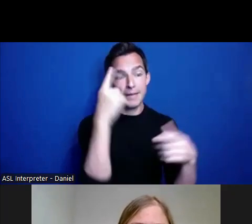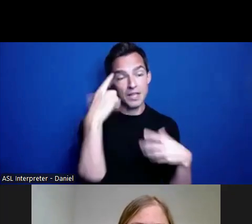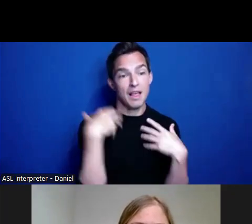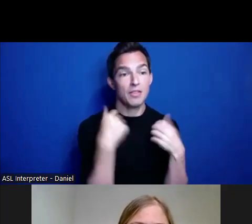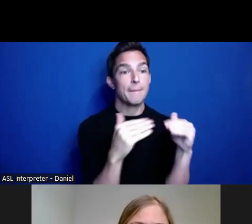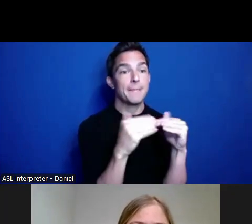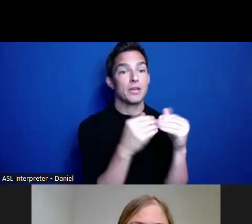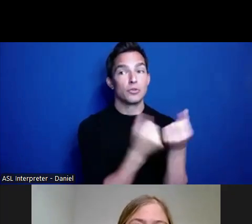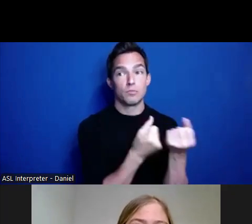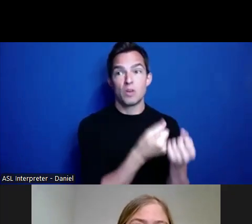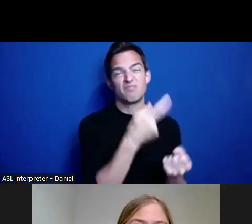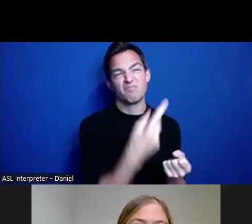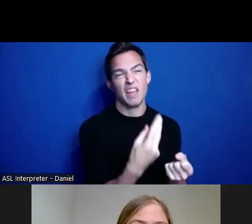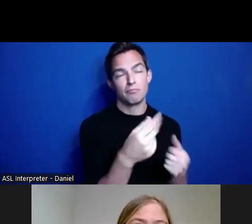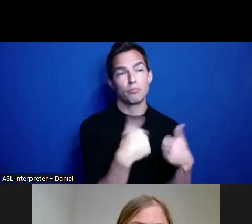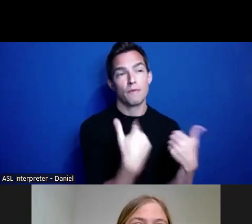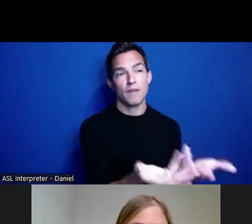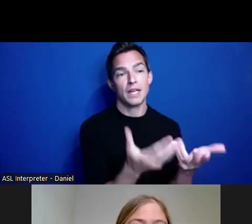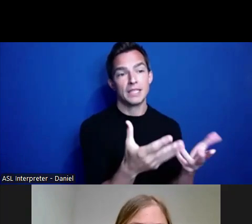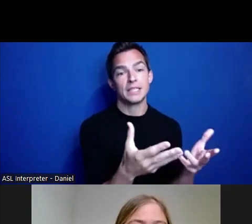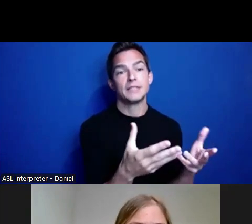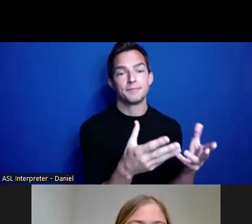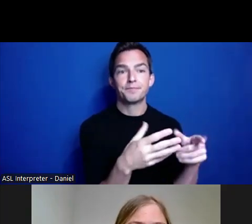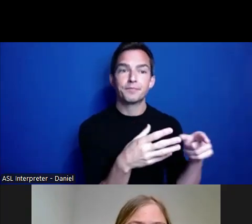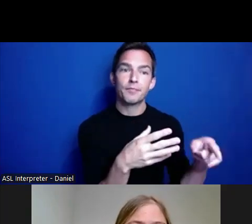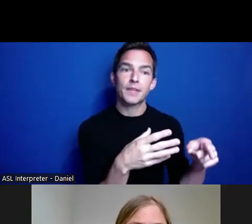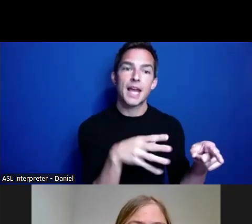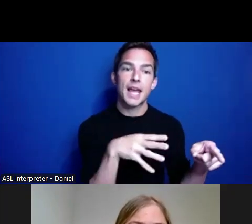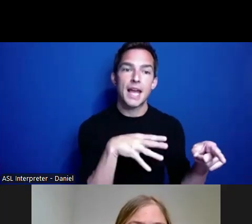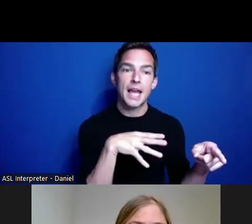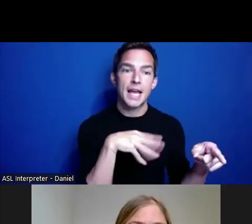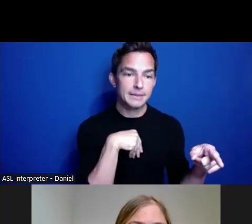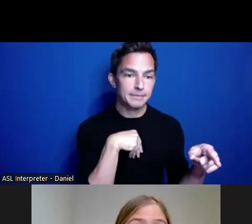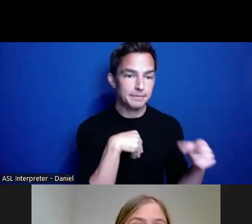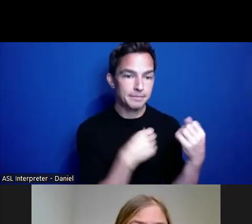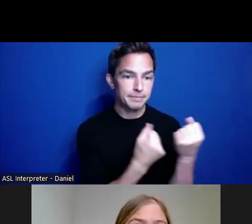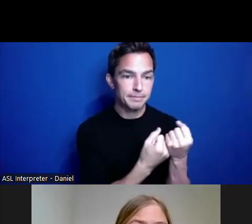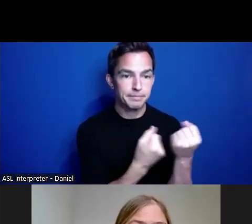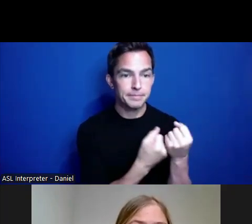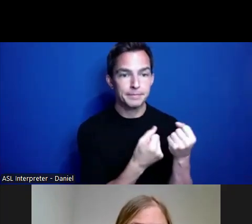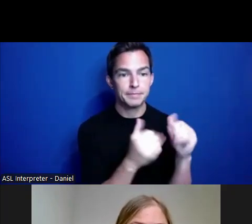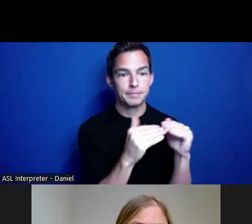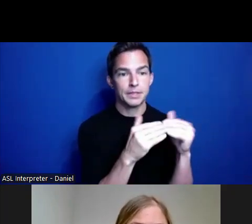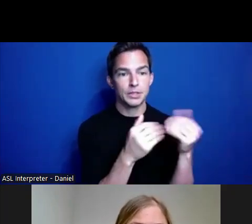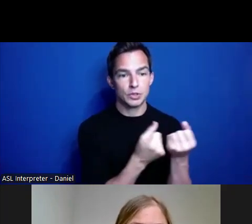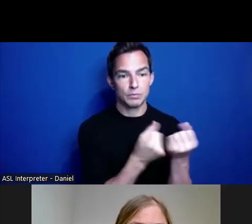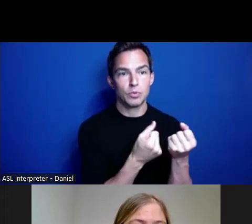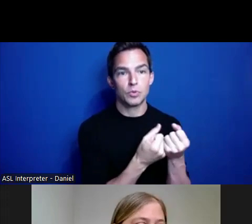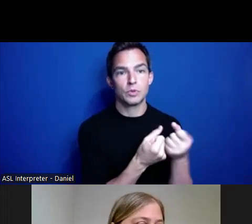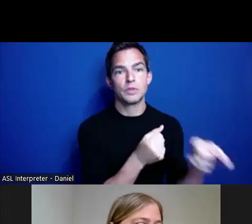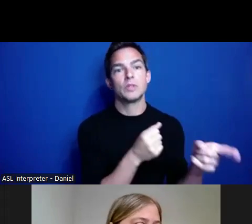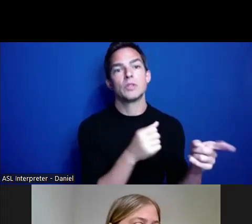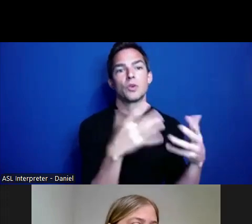support, and about half are providing substance use peer support. So that being said, recovery being at